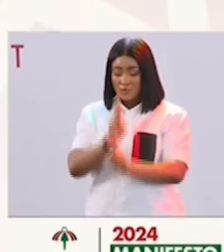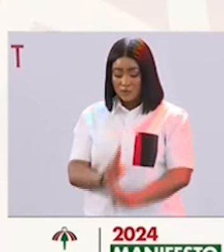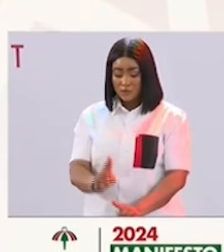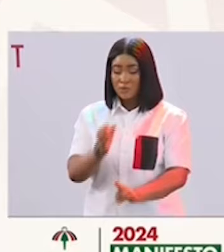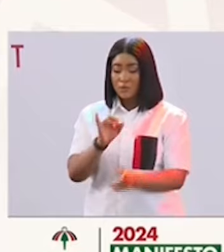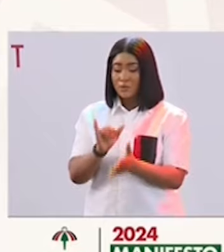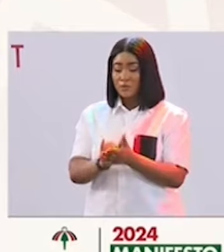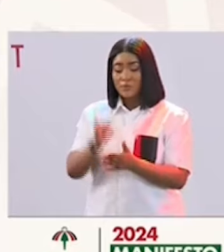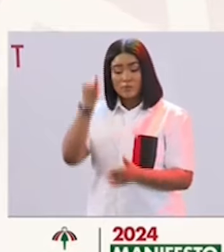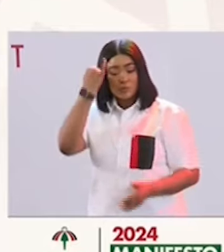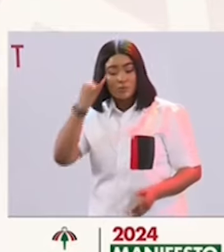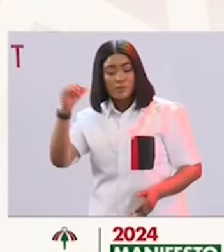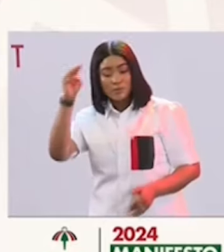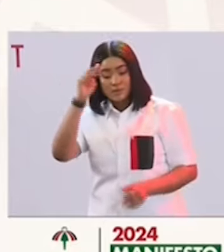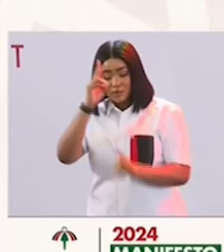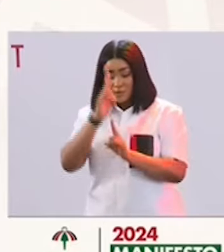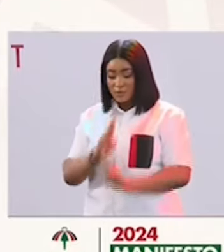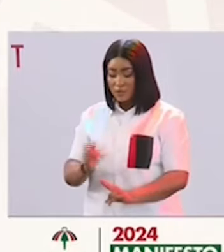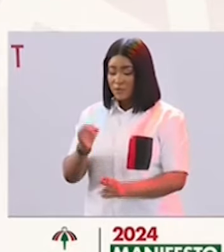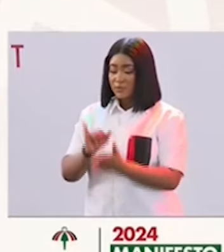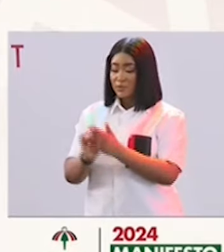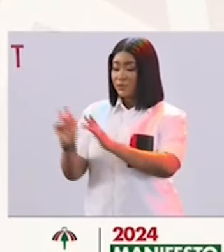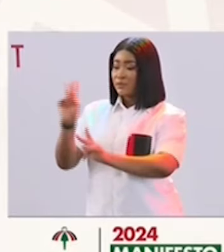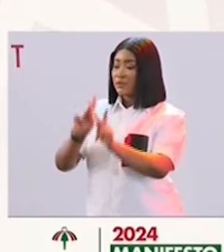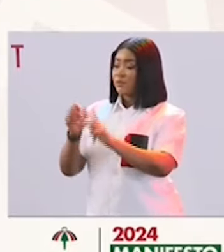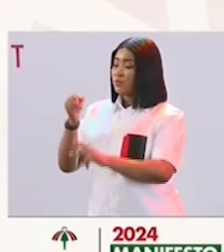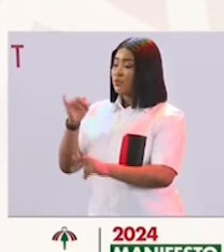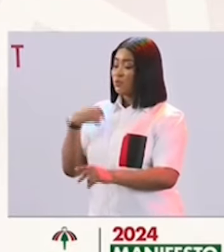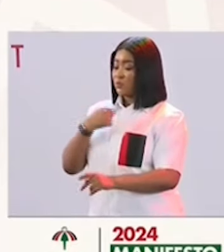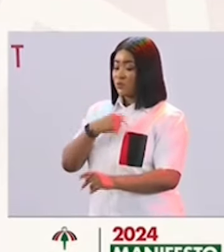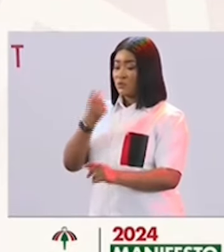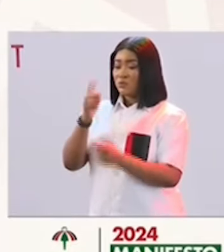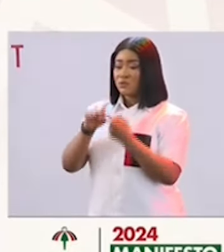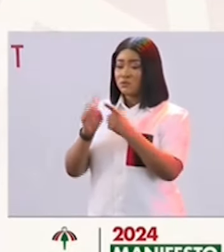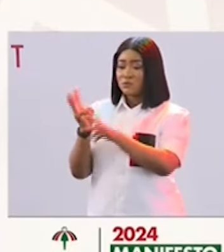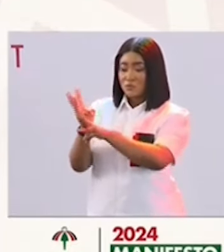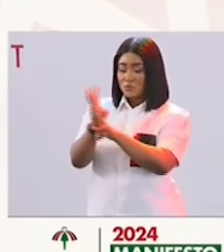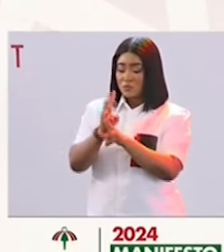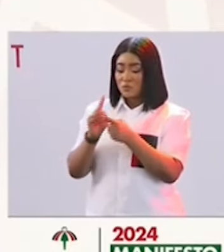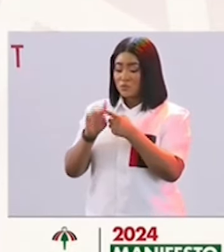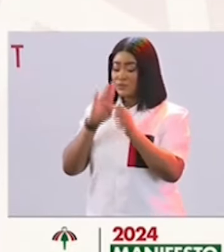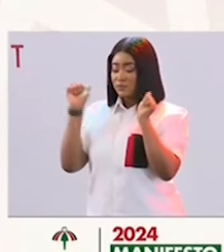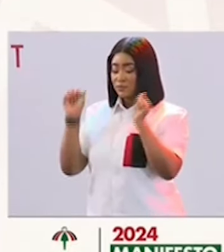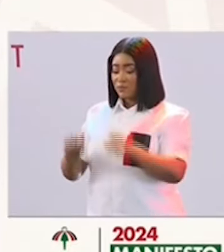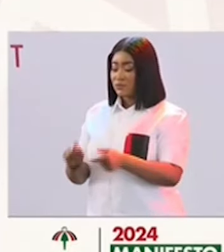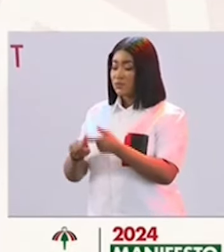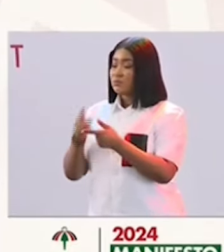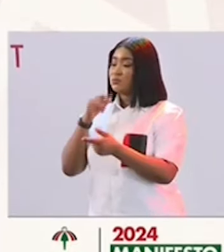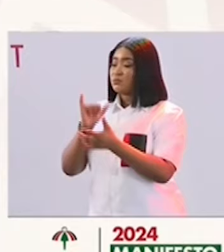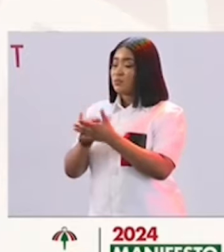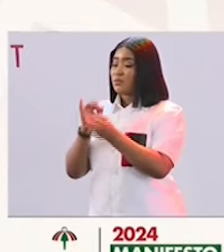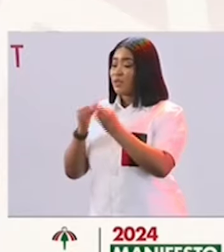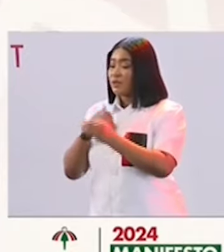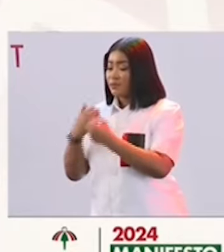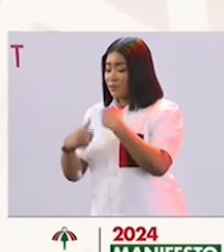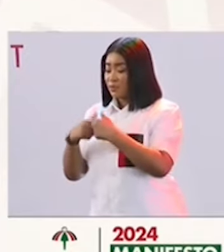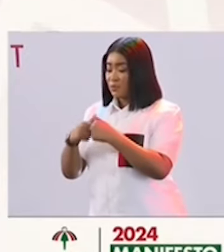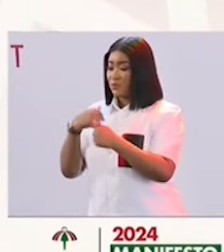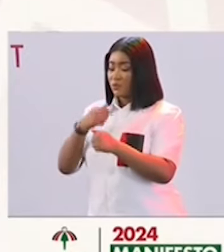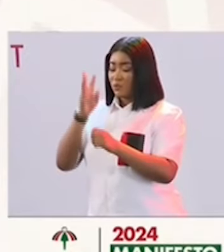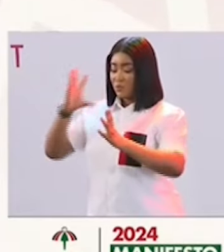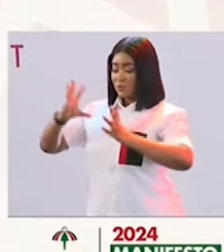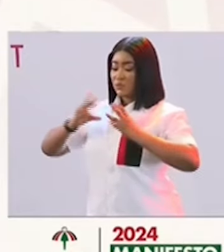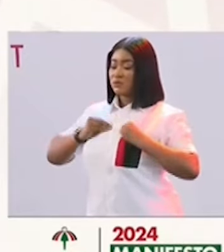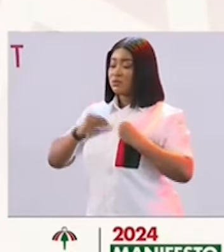of John Mahama, the humility of the people who are going to work with him, to be able to say if there is a problem, we will be able to receive